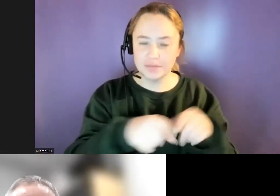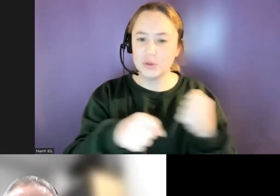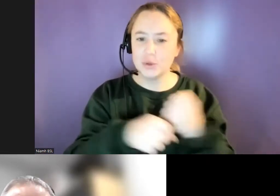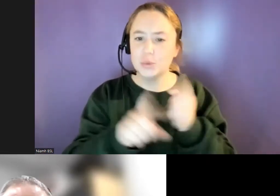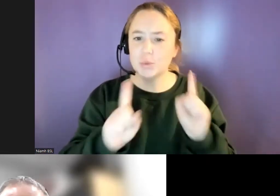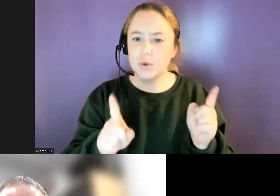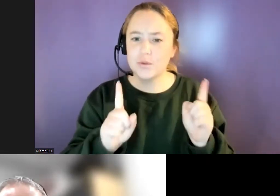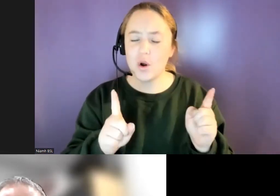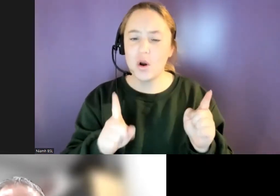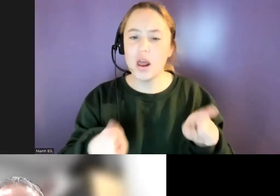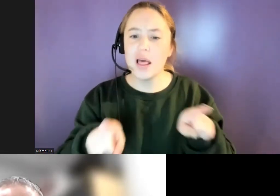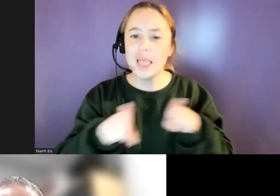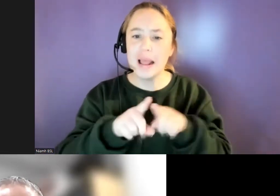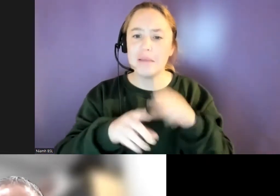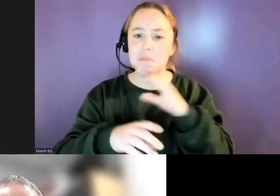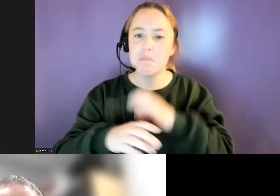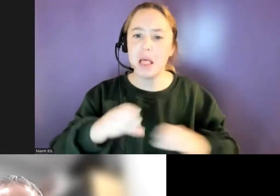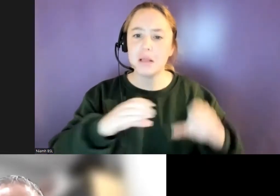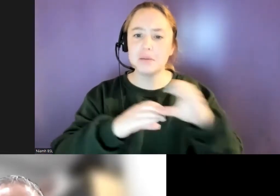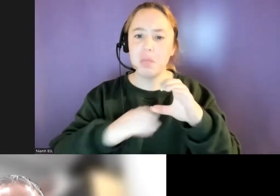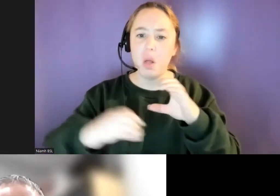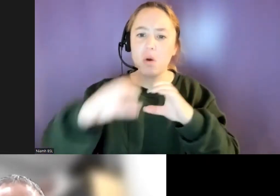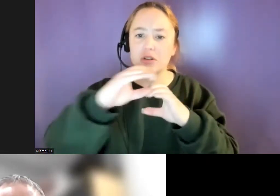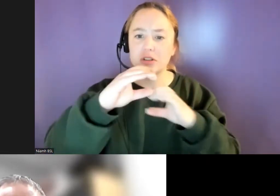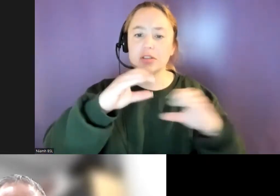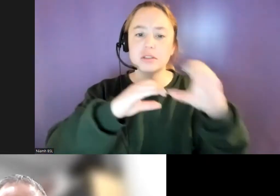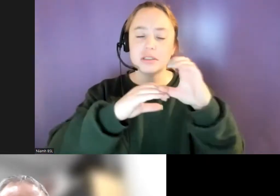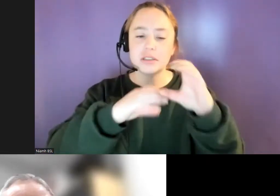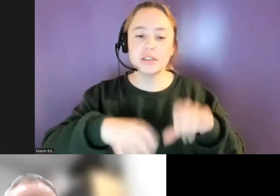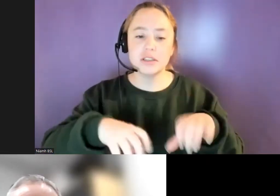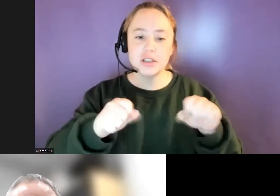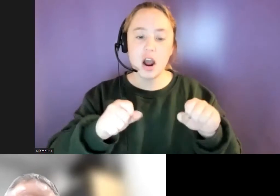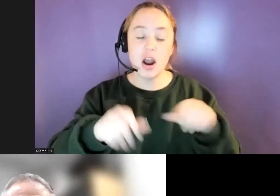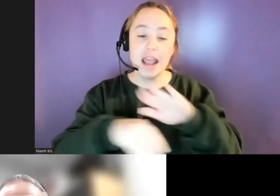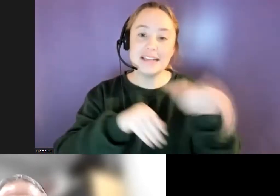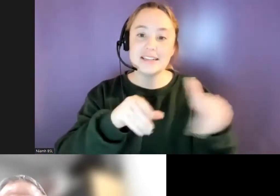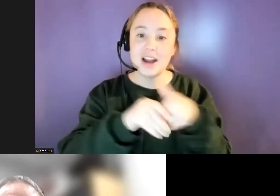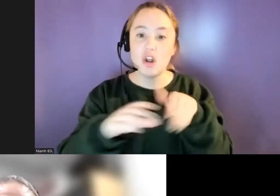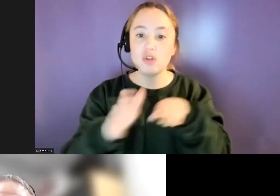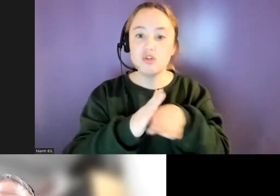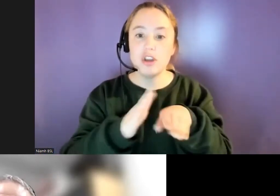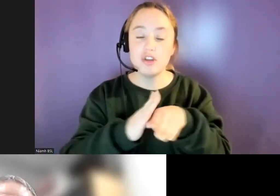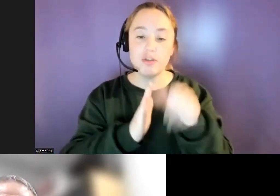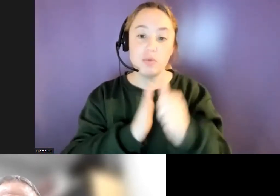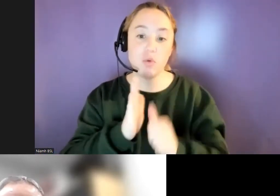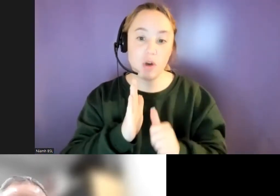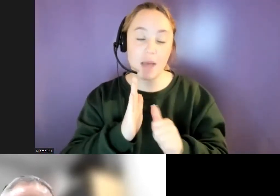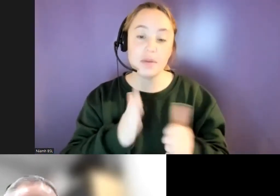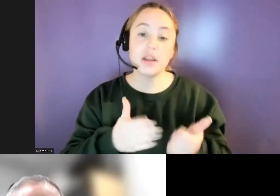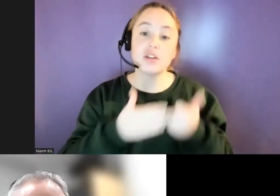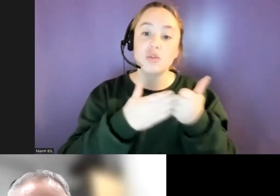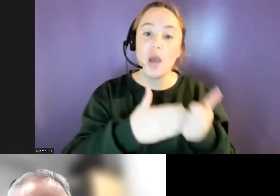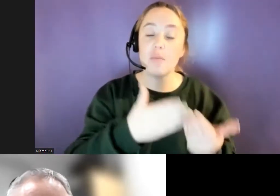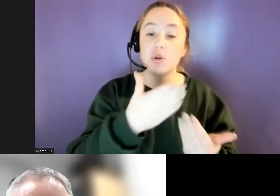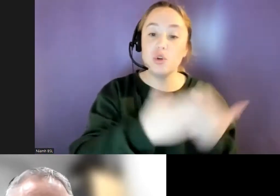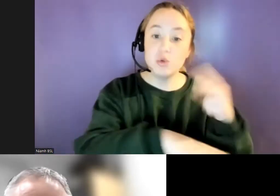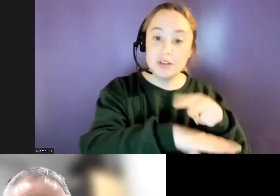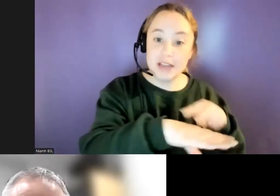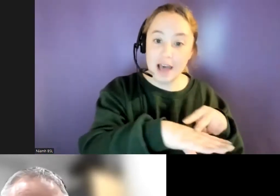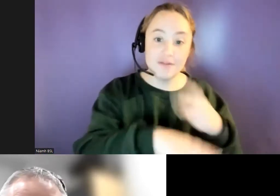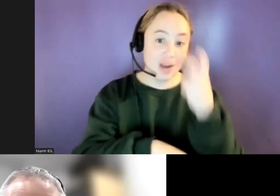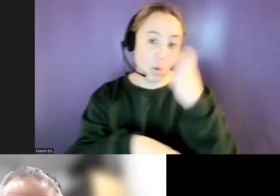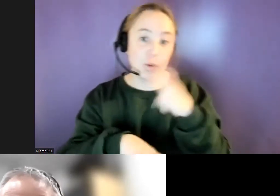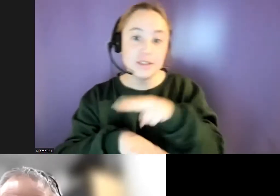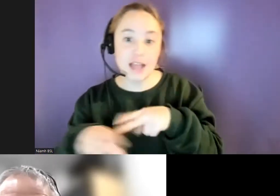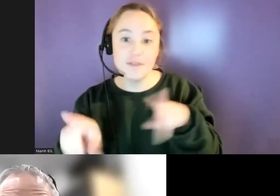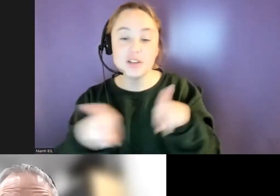building blocks to produce an internal training program for existing and sort of new members of staff as well. And that's